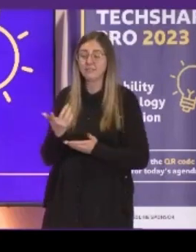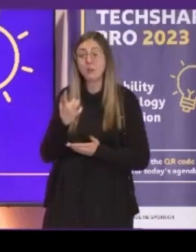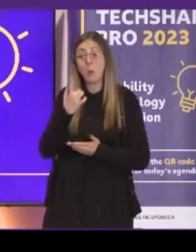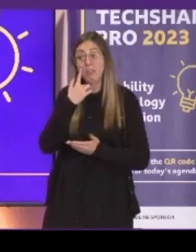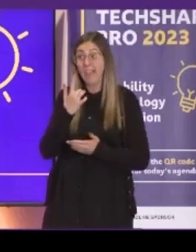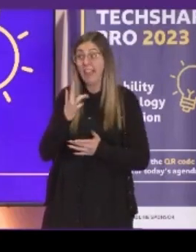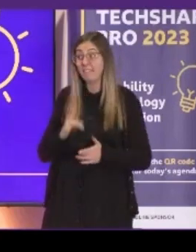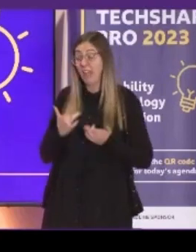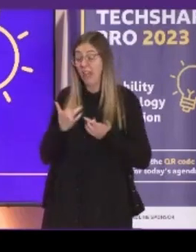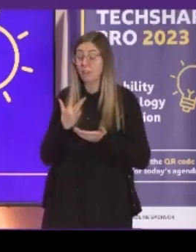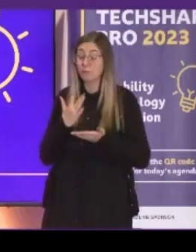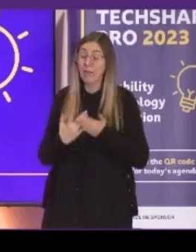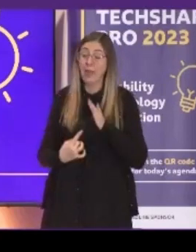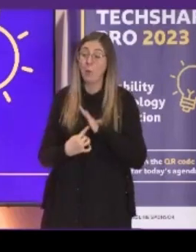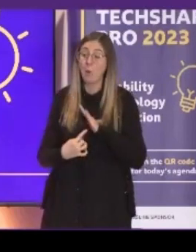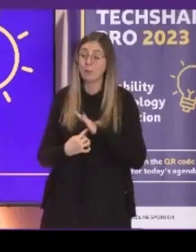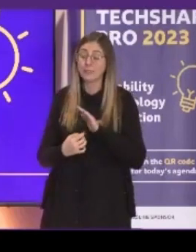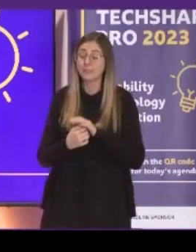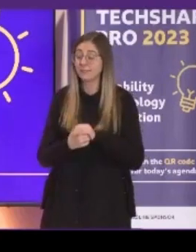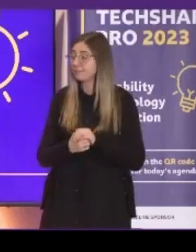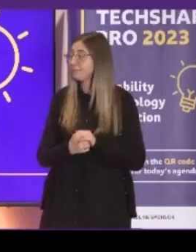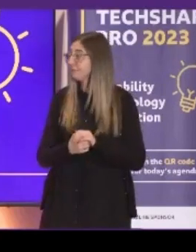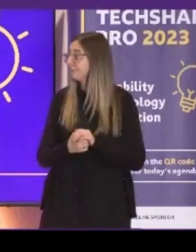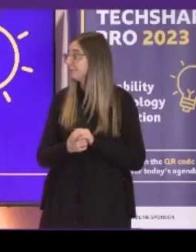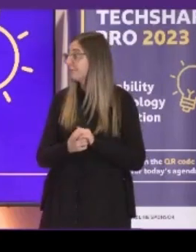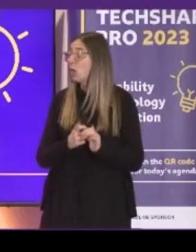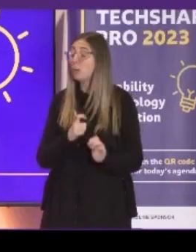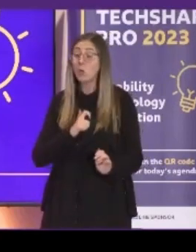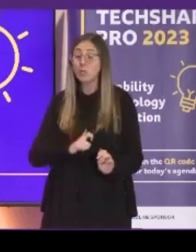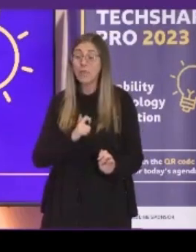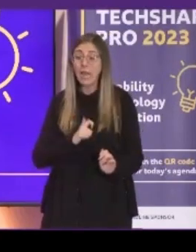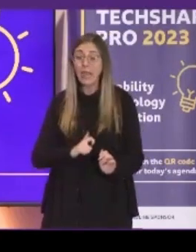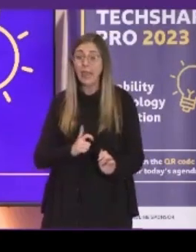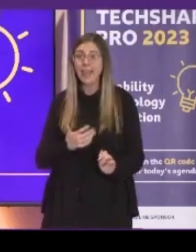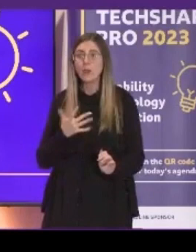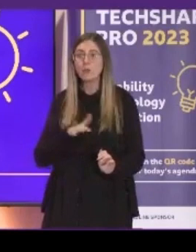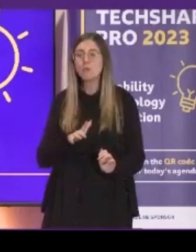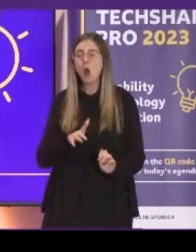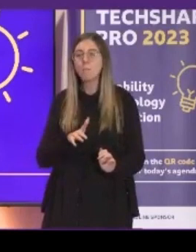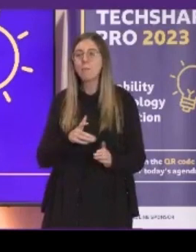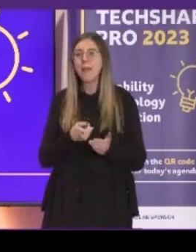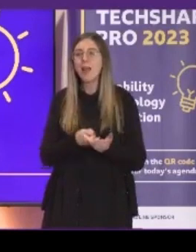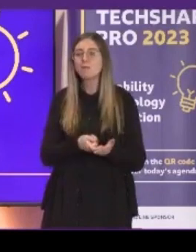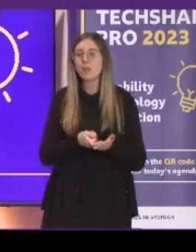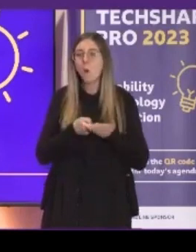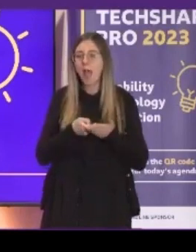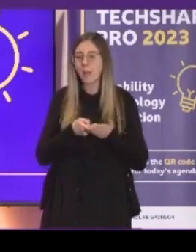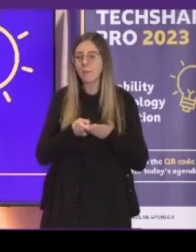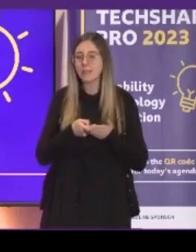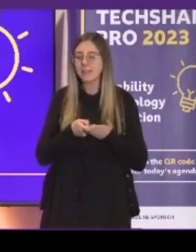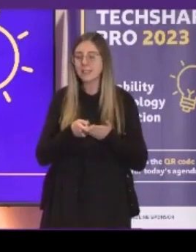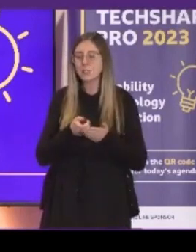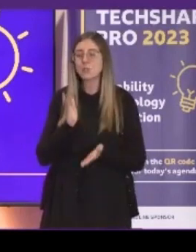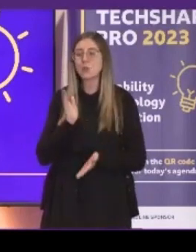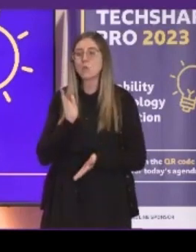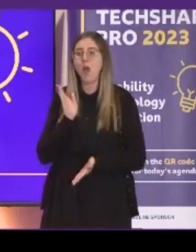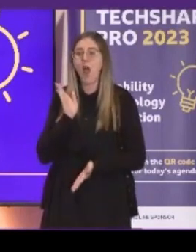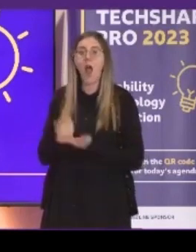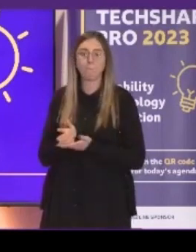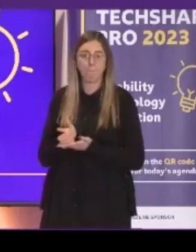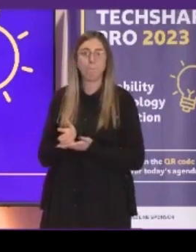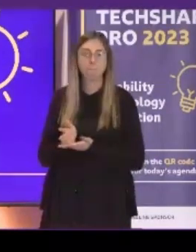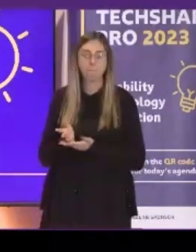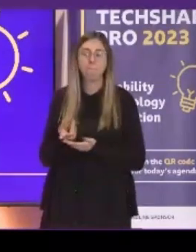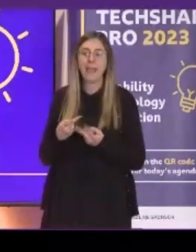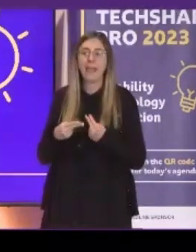do. And personally, I think it needs to move from being a requirement to be treated as a bug if not accessible.